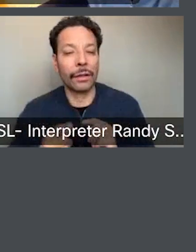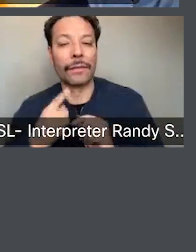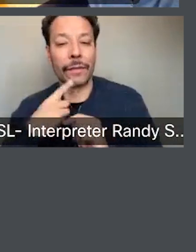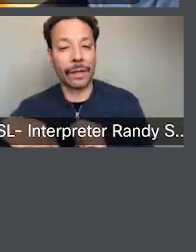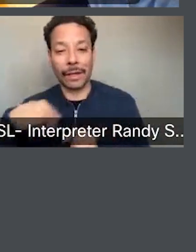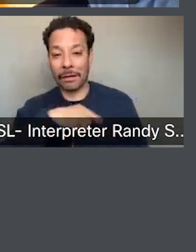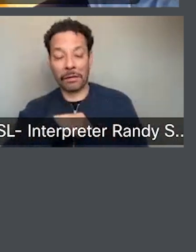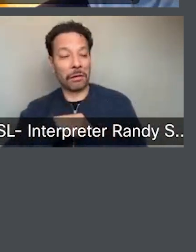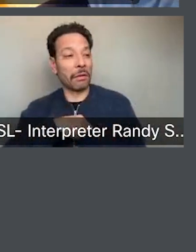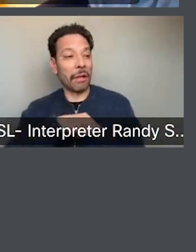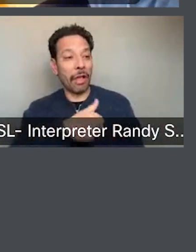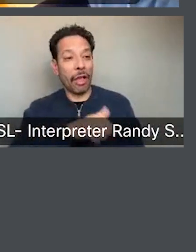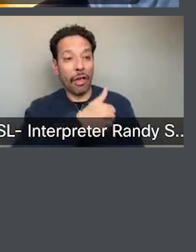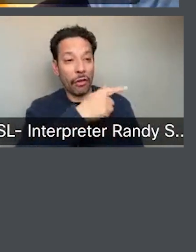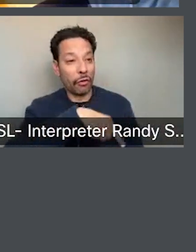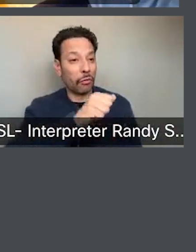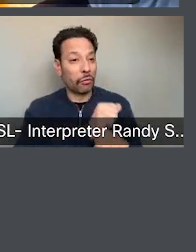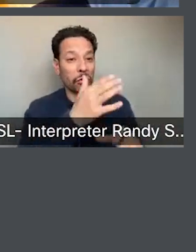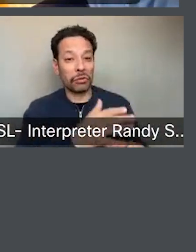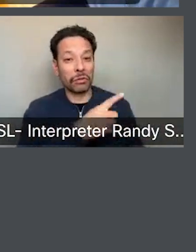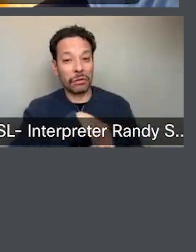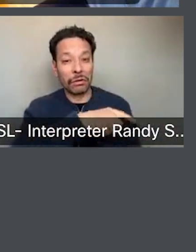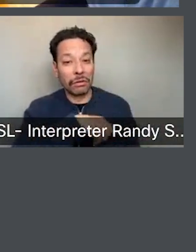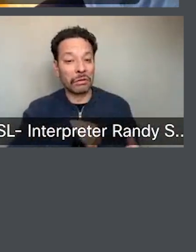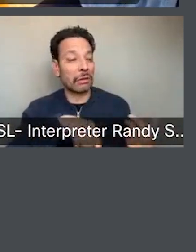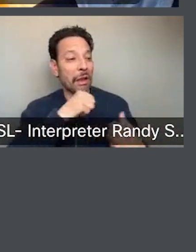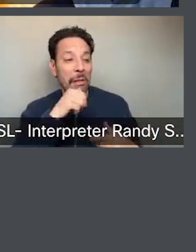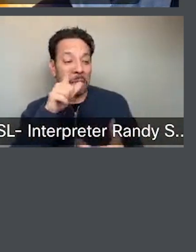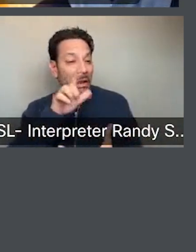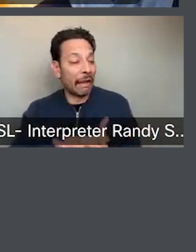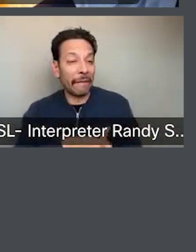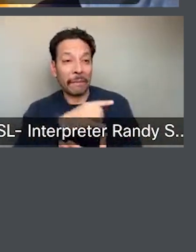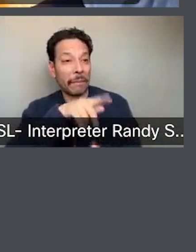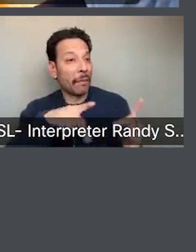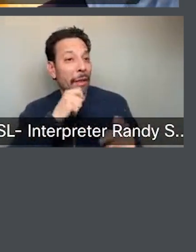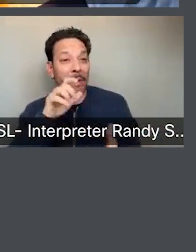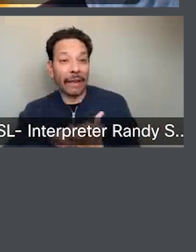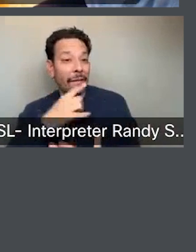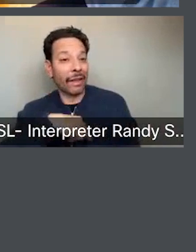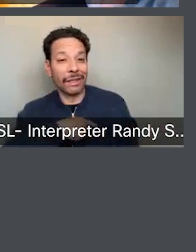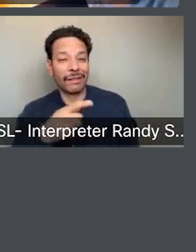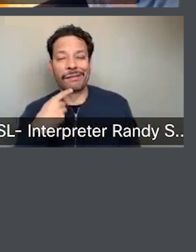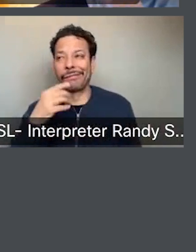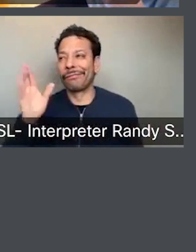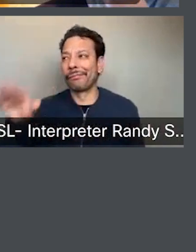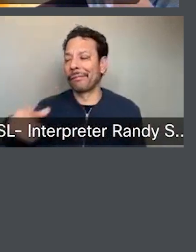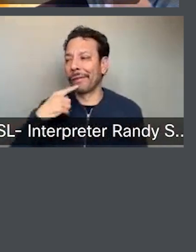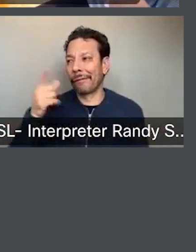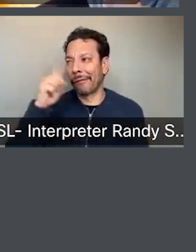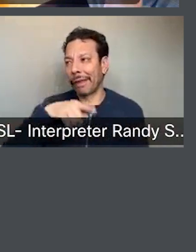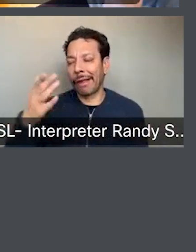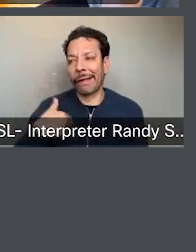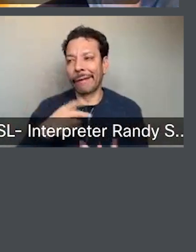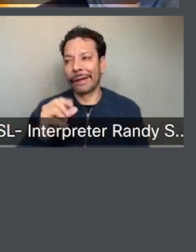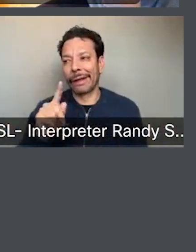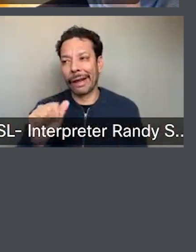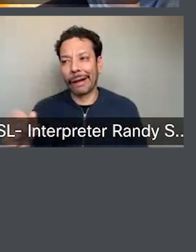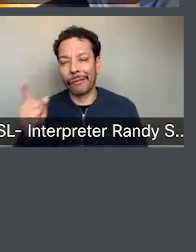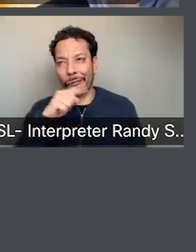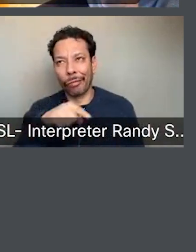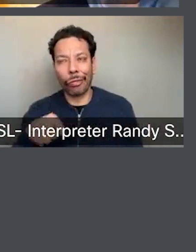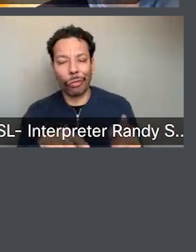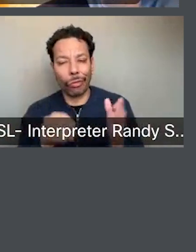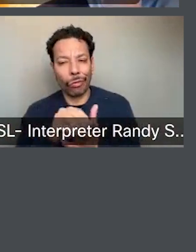thought, oh, that's a fluke. You must have some data that are skewed in one way or the